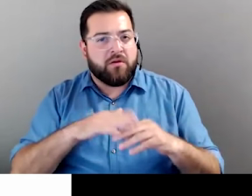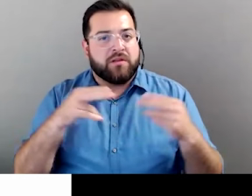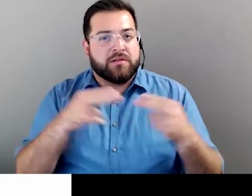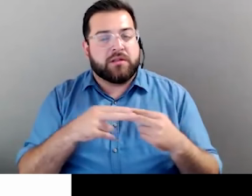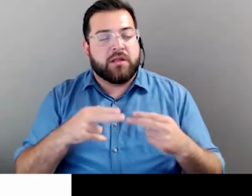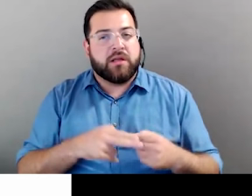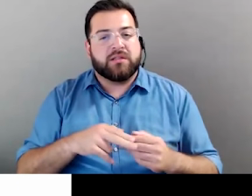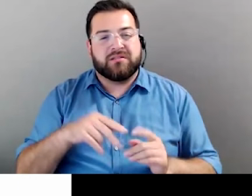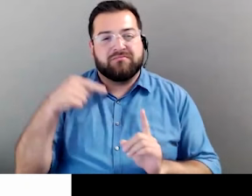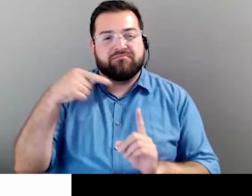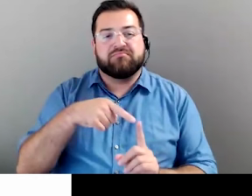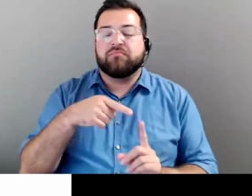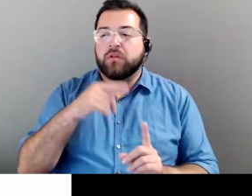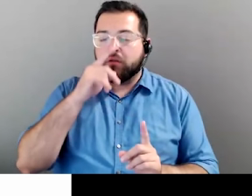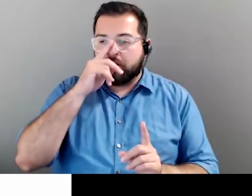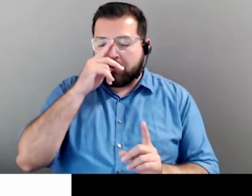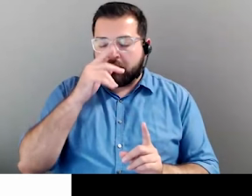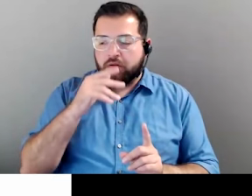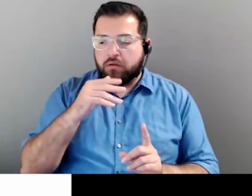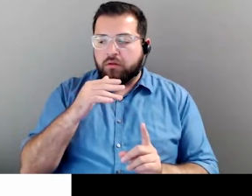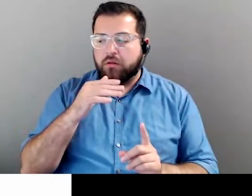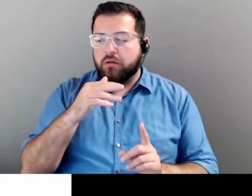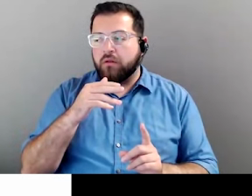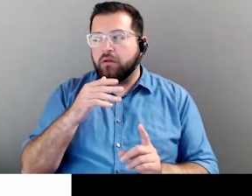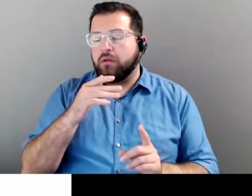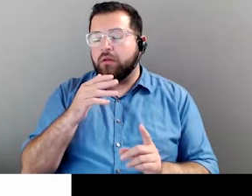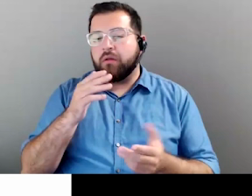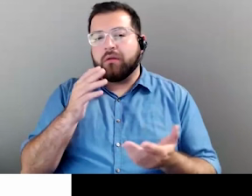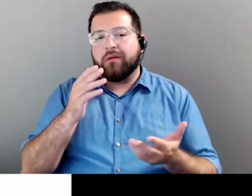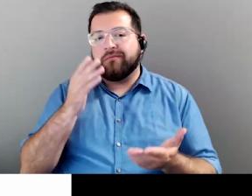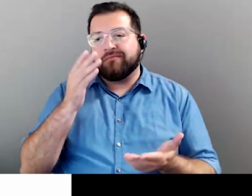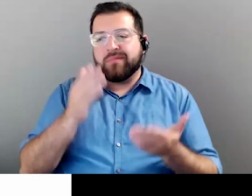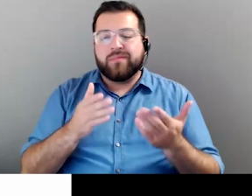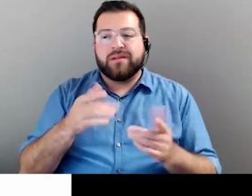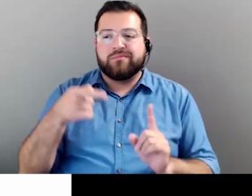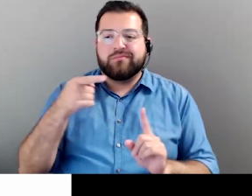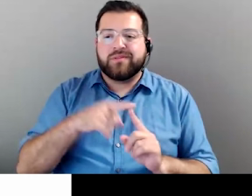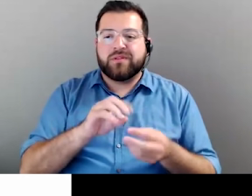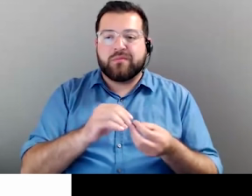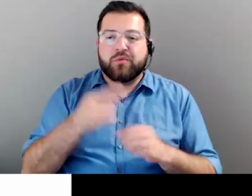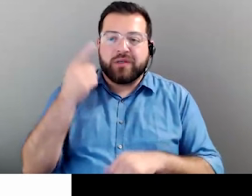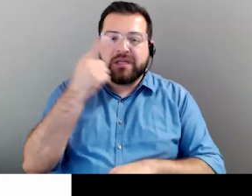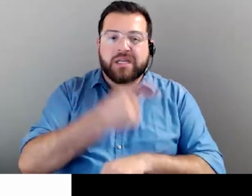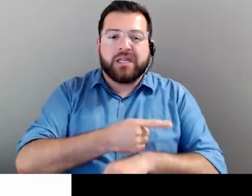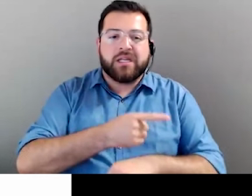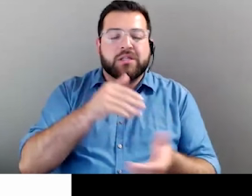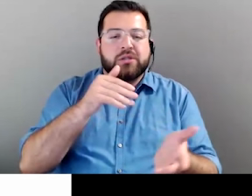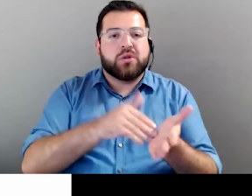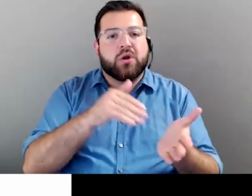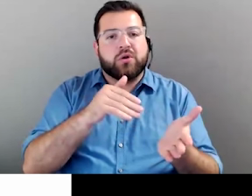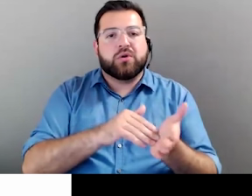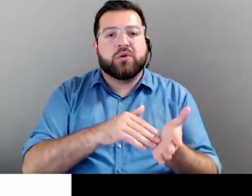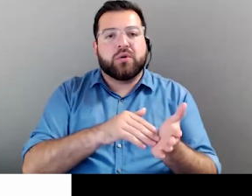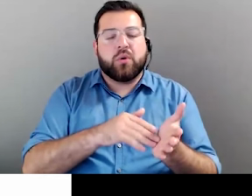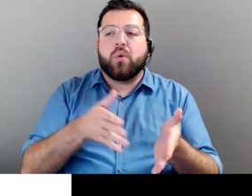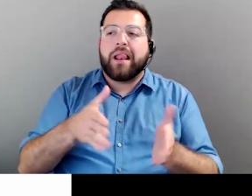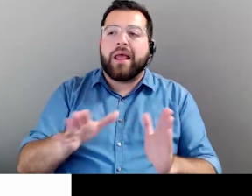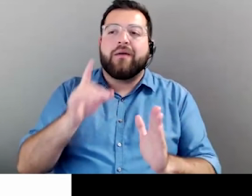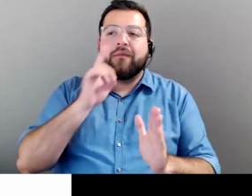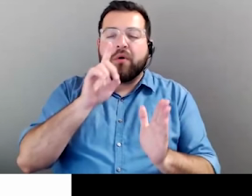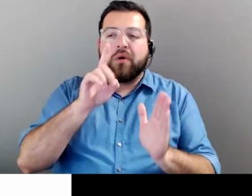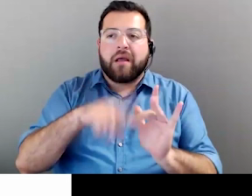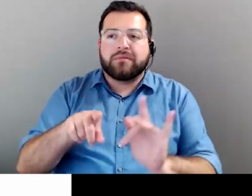where, there may be a number of, days that the doctor deems necessary for absences? If